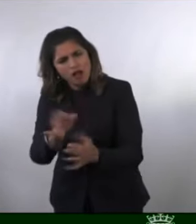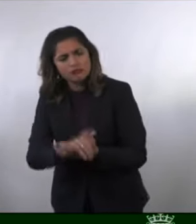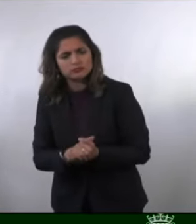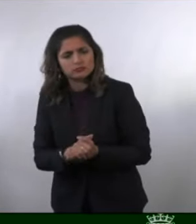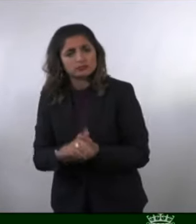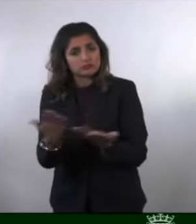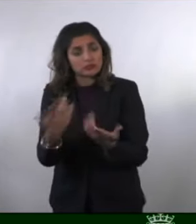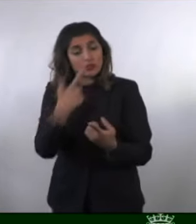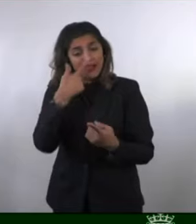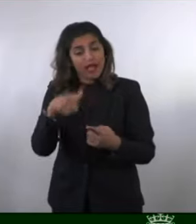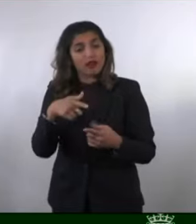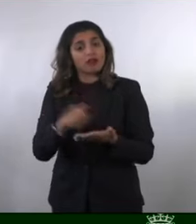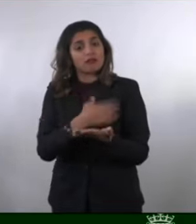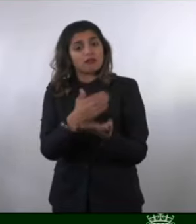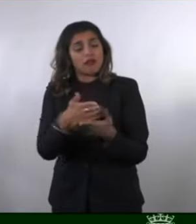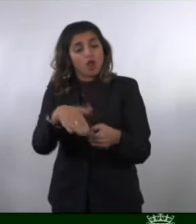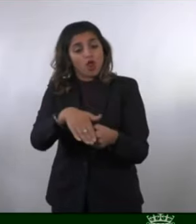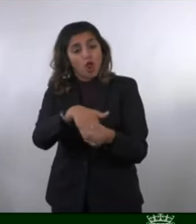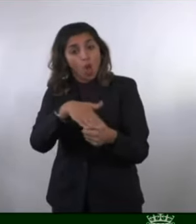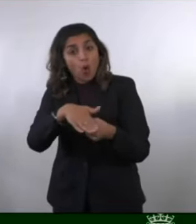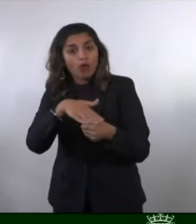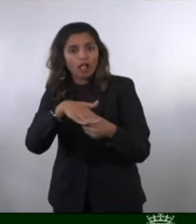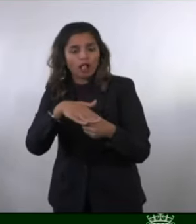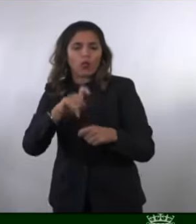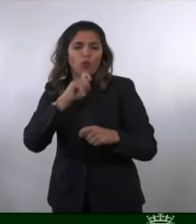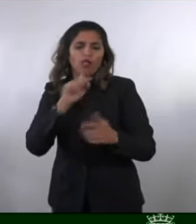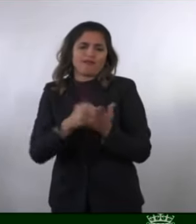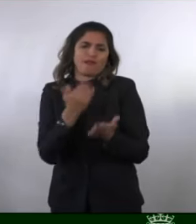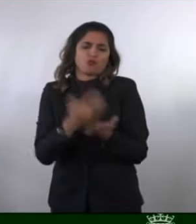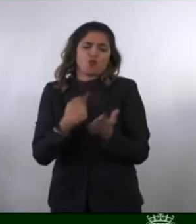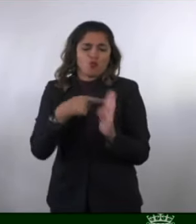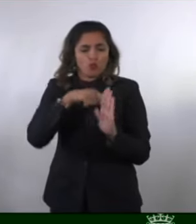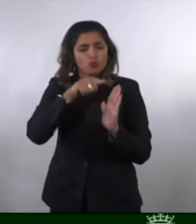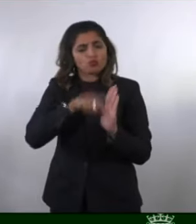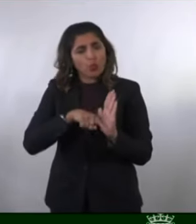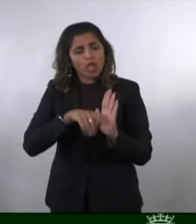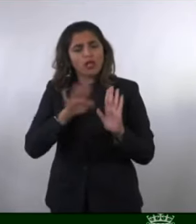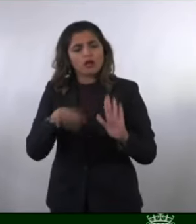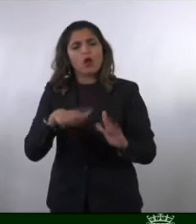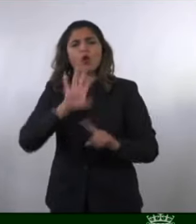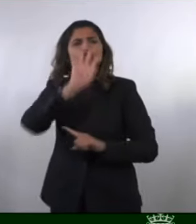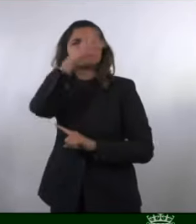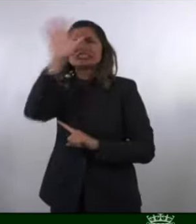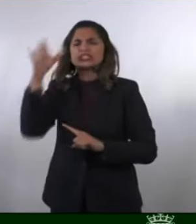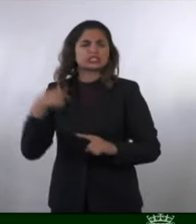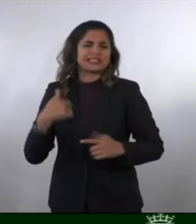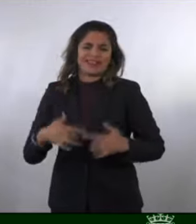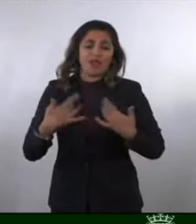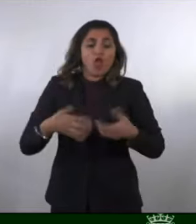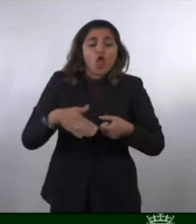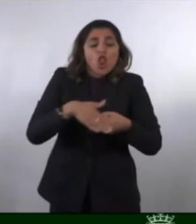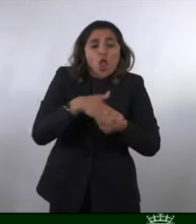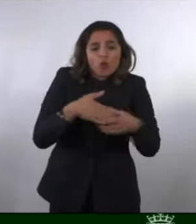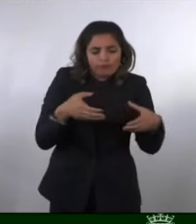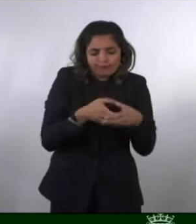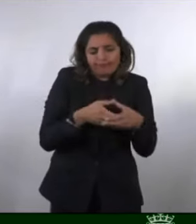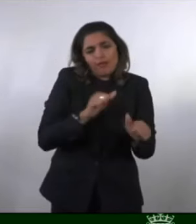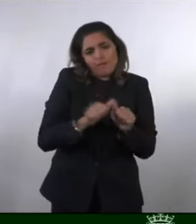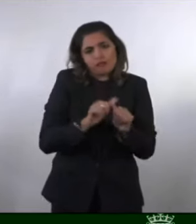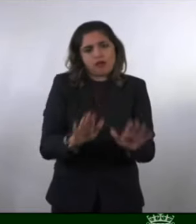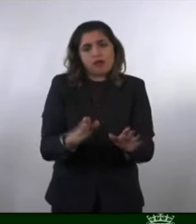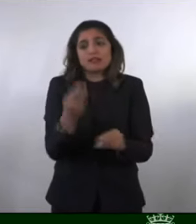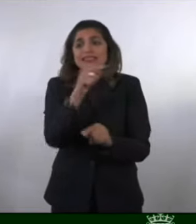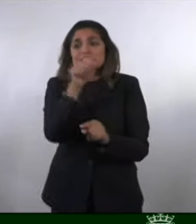level, districts rather than counties or regions, because restrictions which people feel are unfair to their